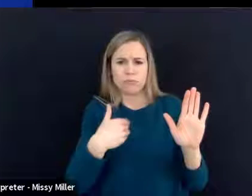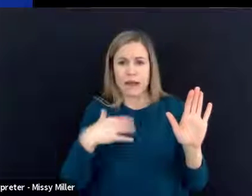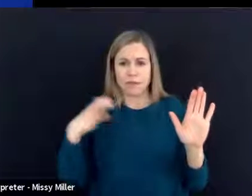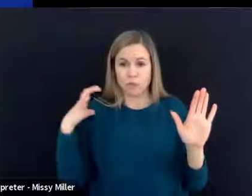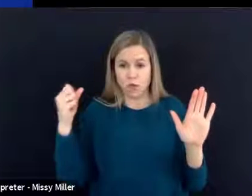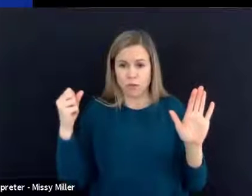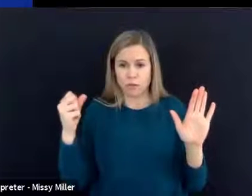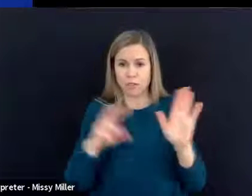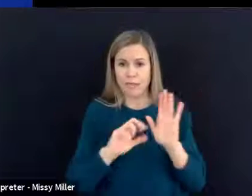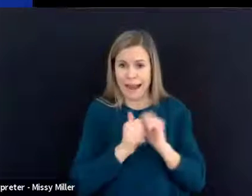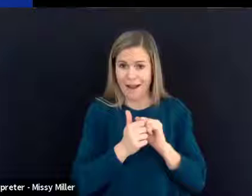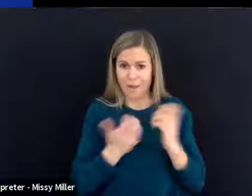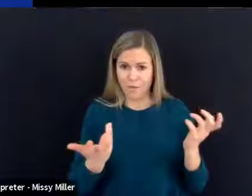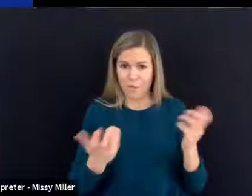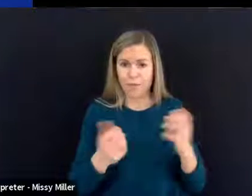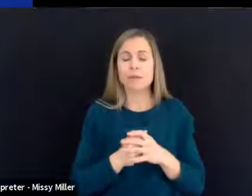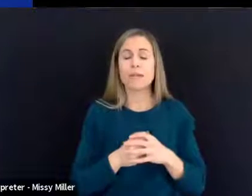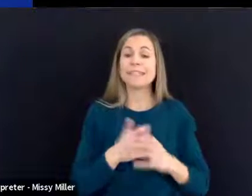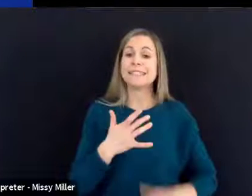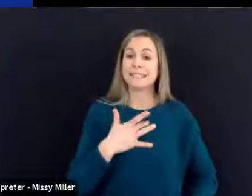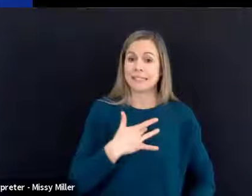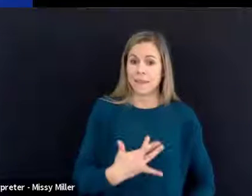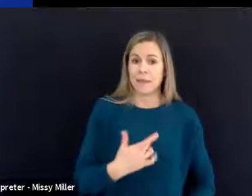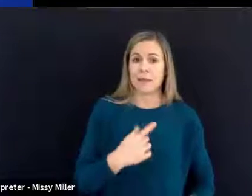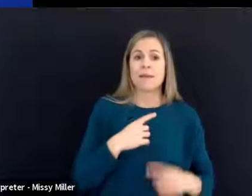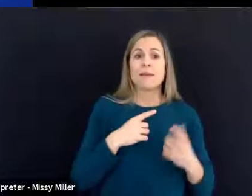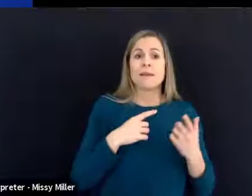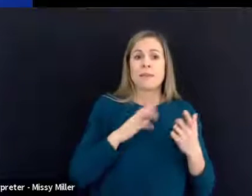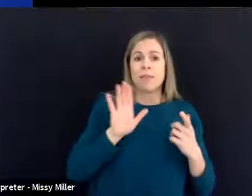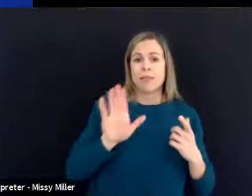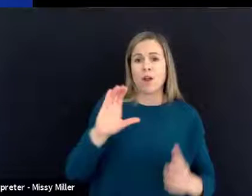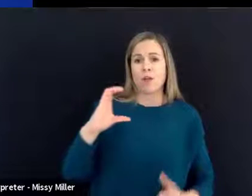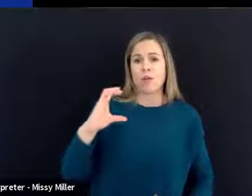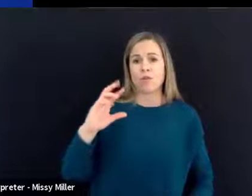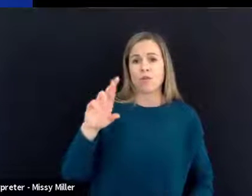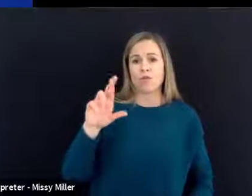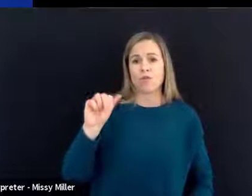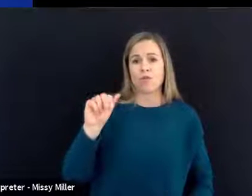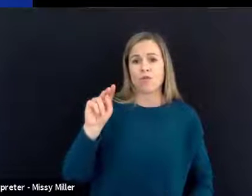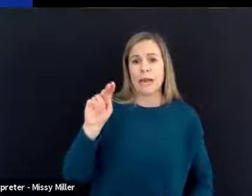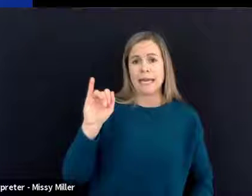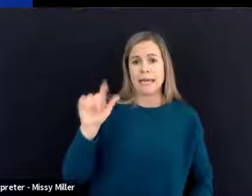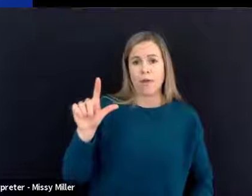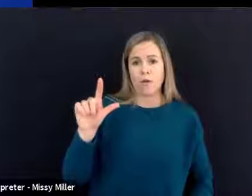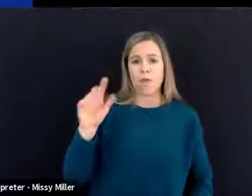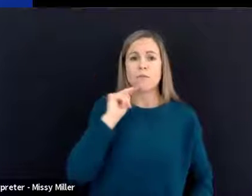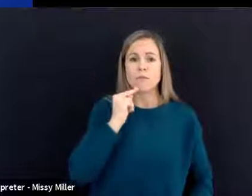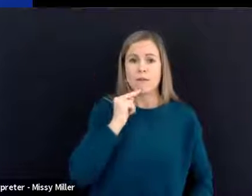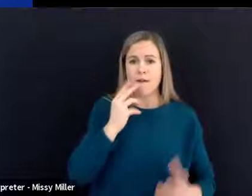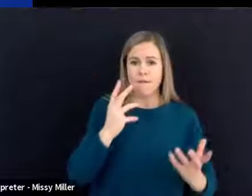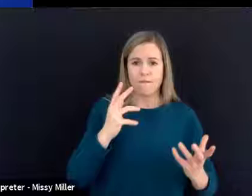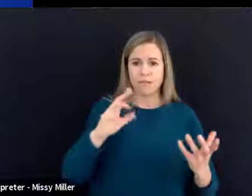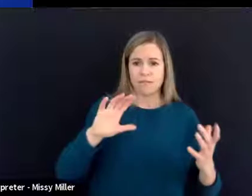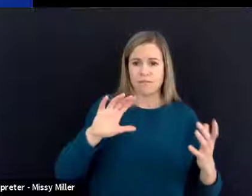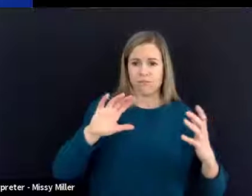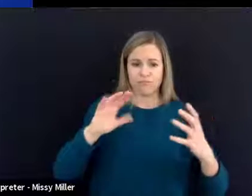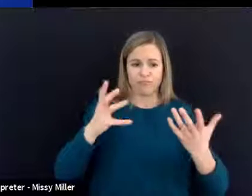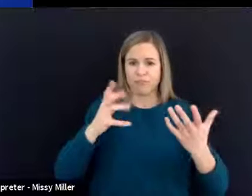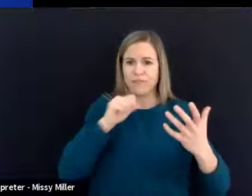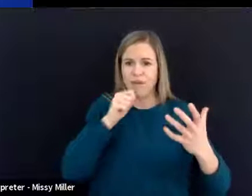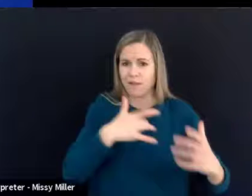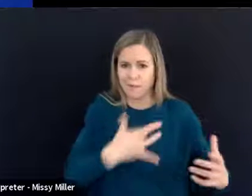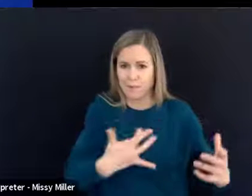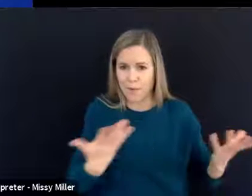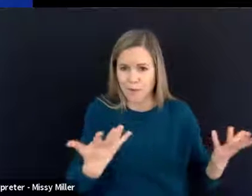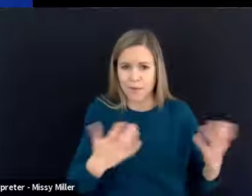Oftentimes, well, the reason why is because of cranial nerve anomalies. There's also a